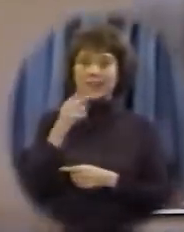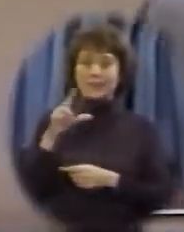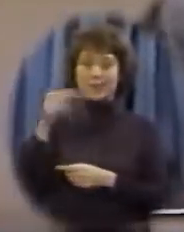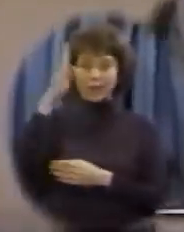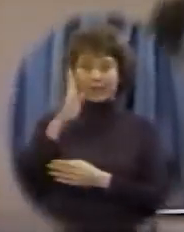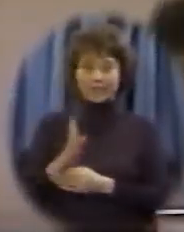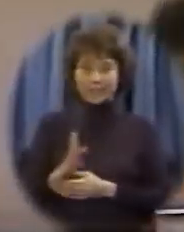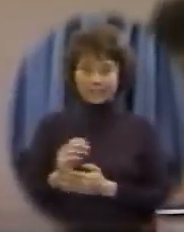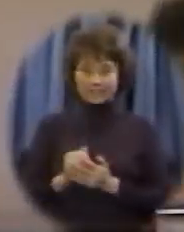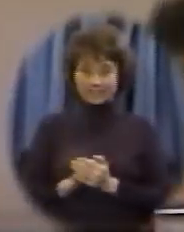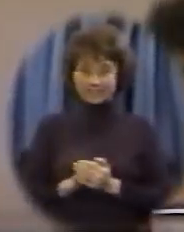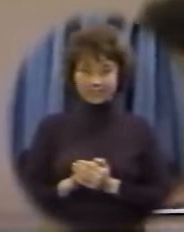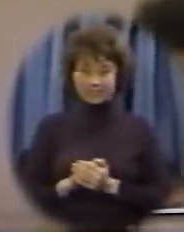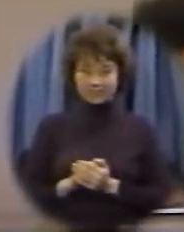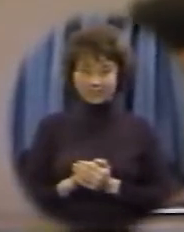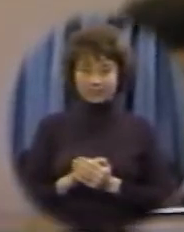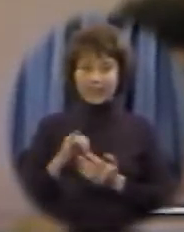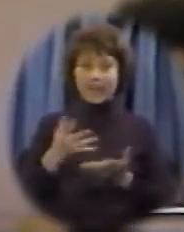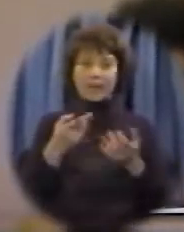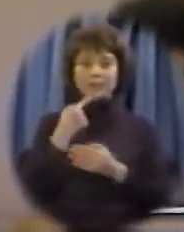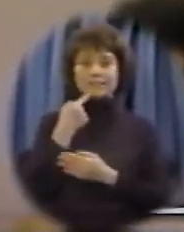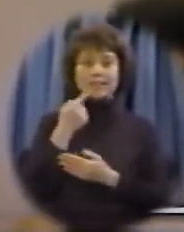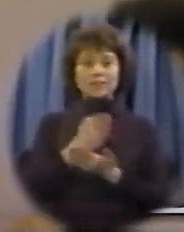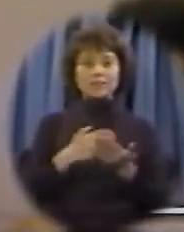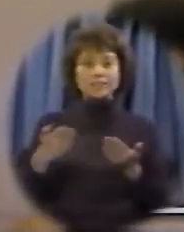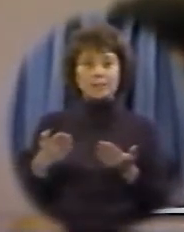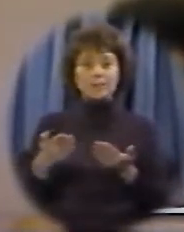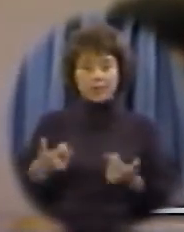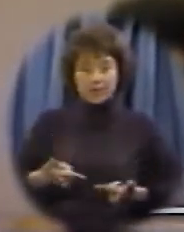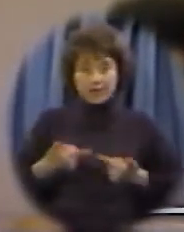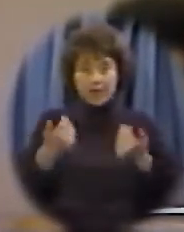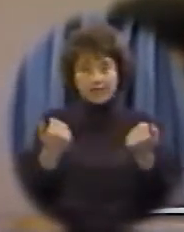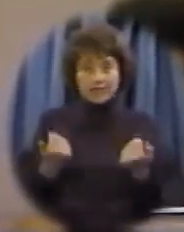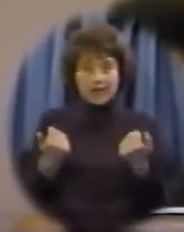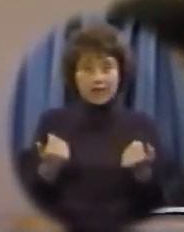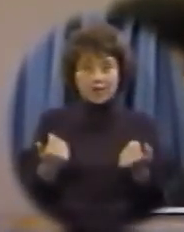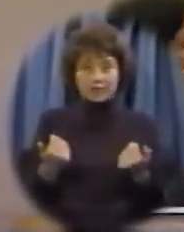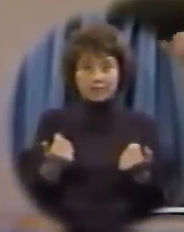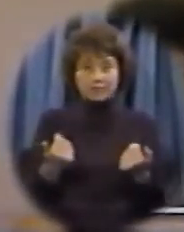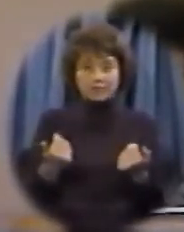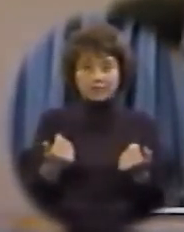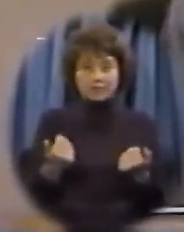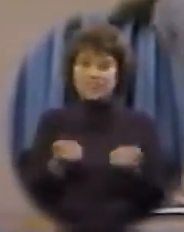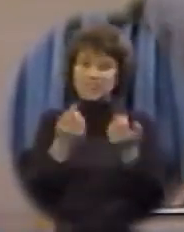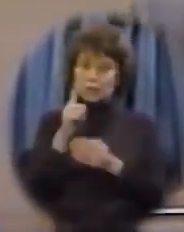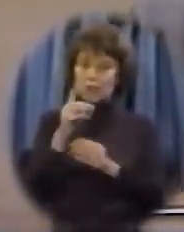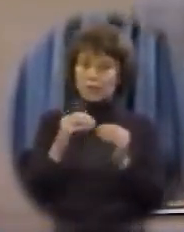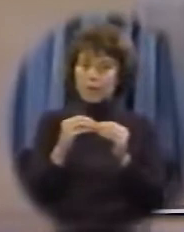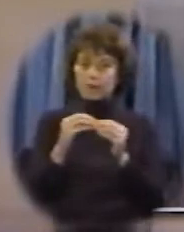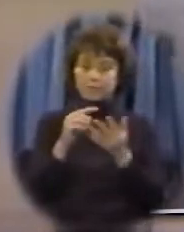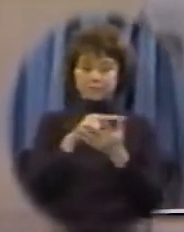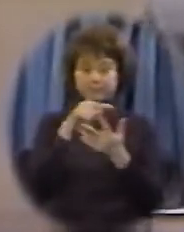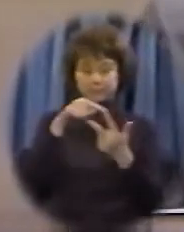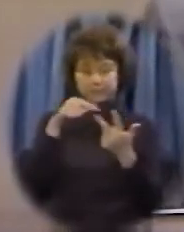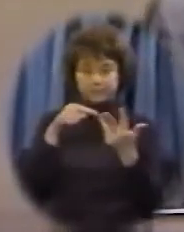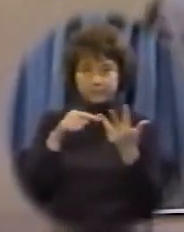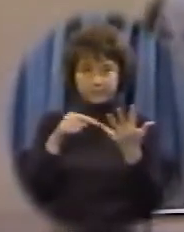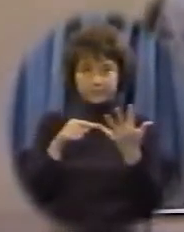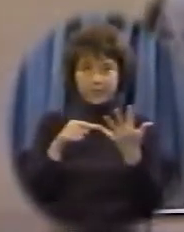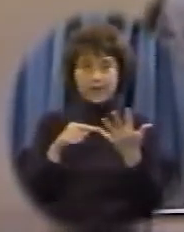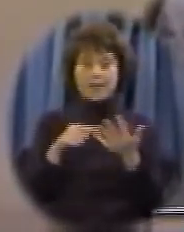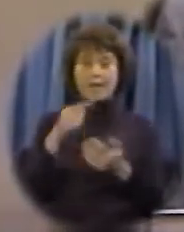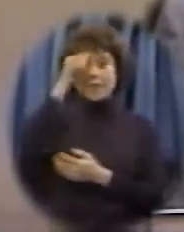people. Let me tell you something. The life that now is, you say, Brother Lakin, let me give you one more quickly. The man who denies